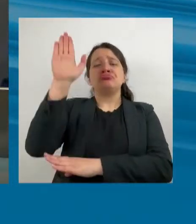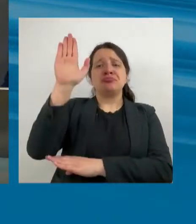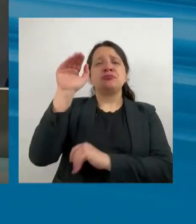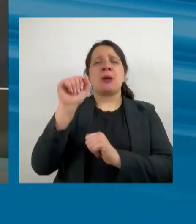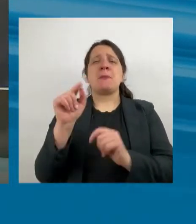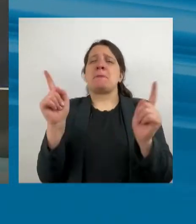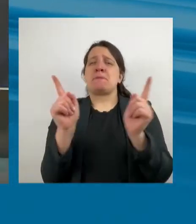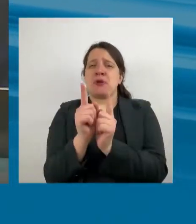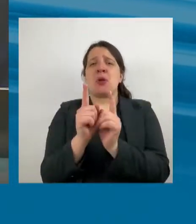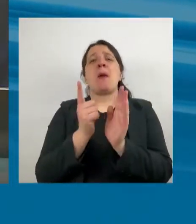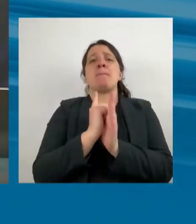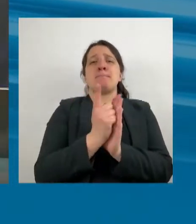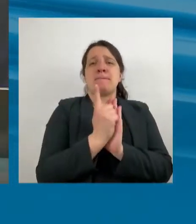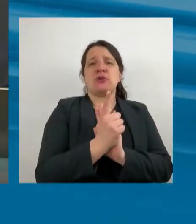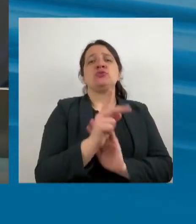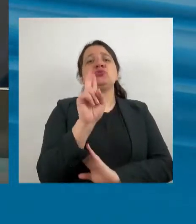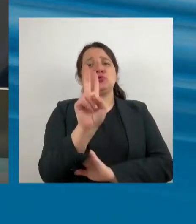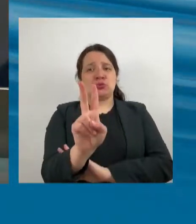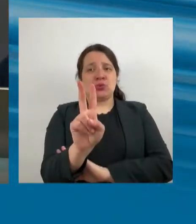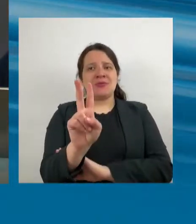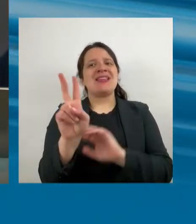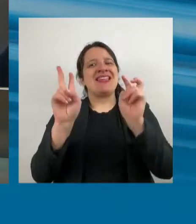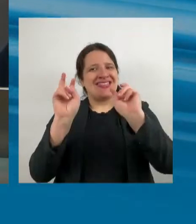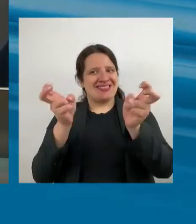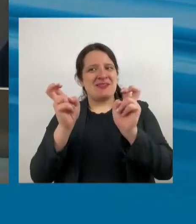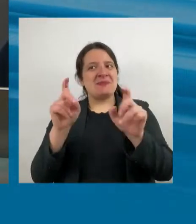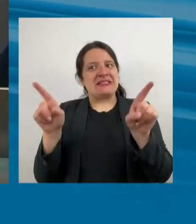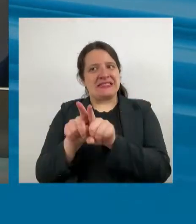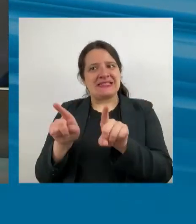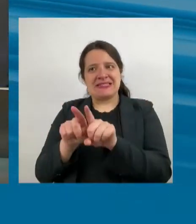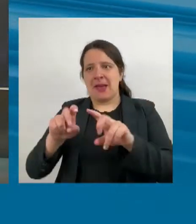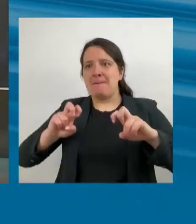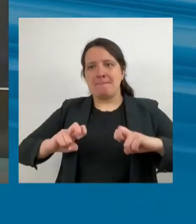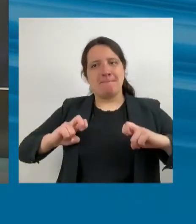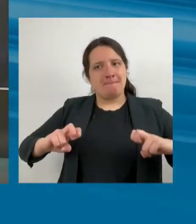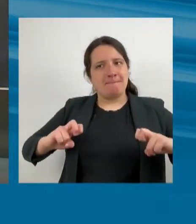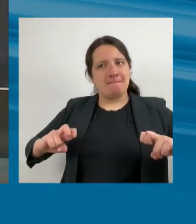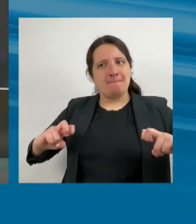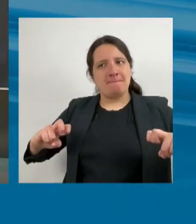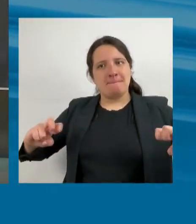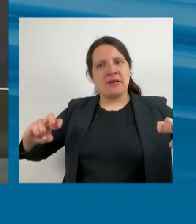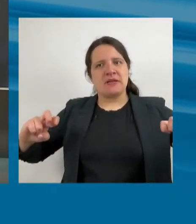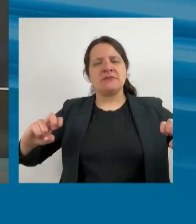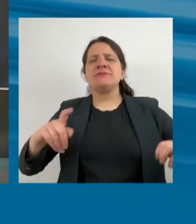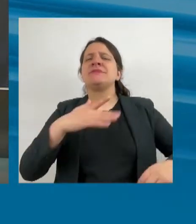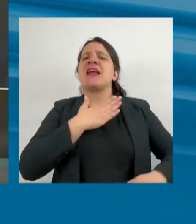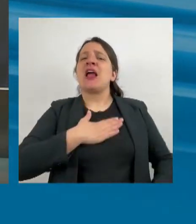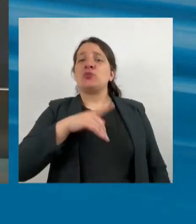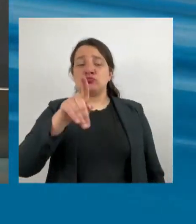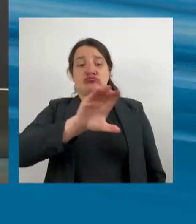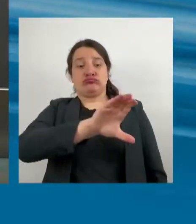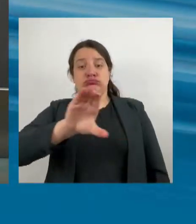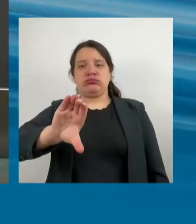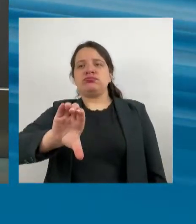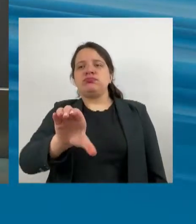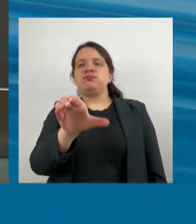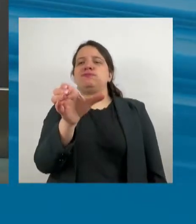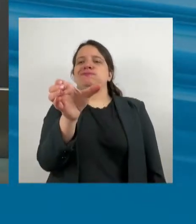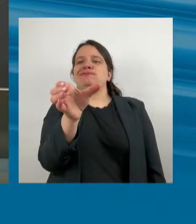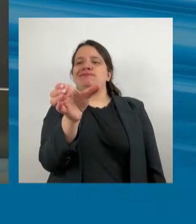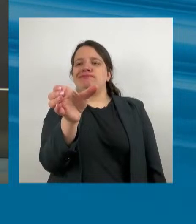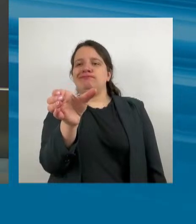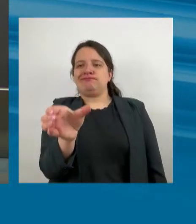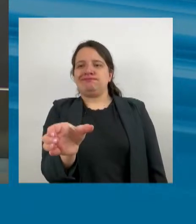to take the floor are invited to do so for not more than 2 minutes. Kindly lift